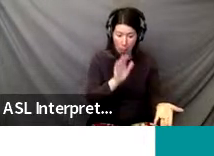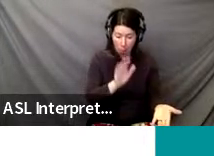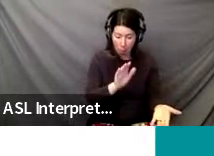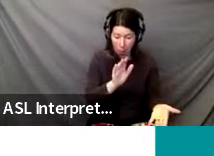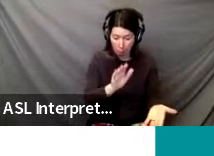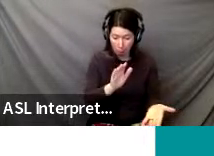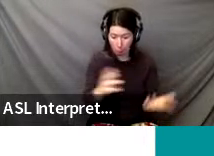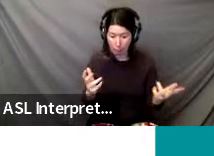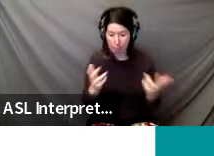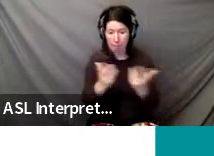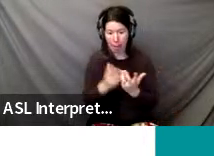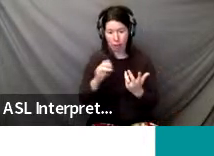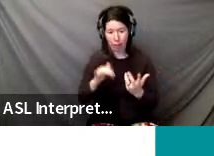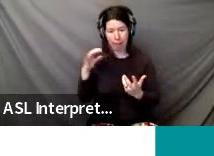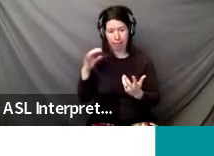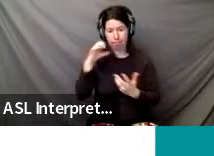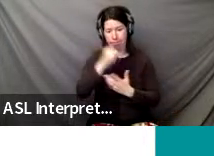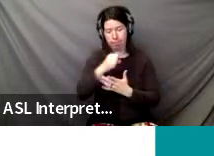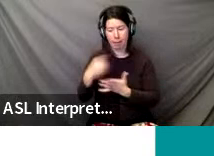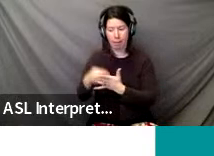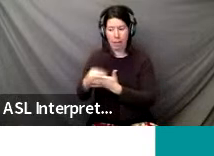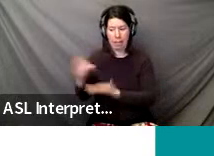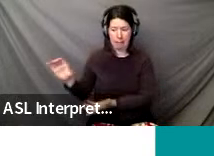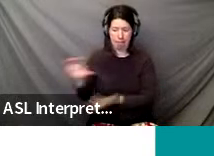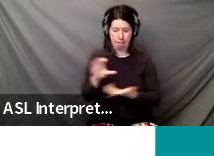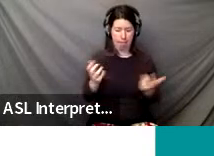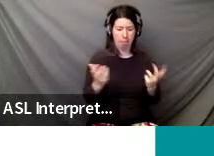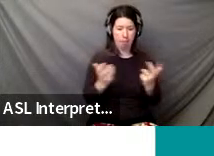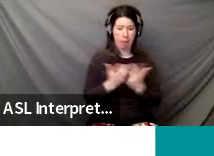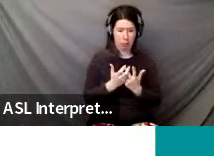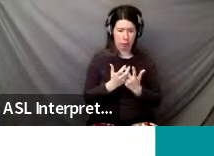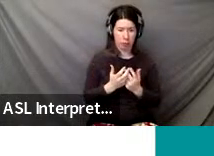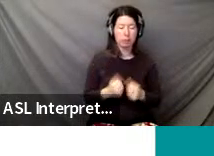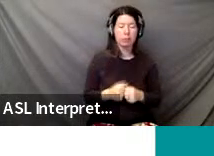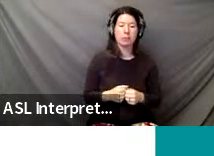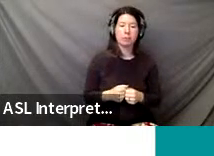with the funding that we're obtaining. Next slide.